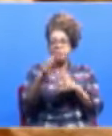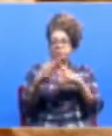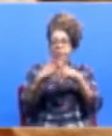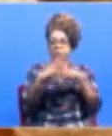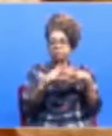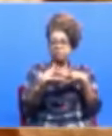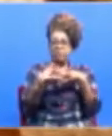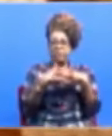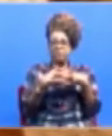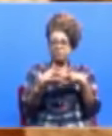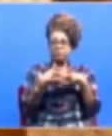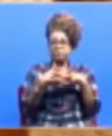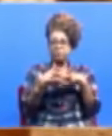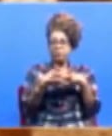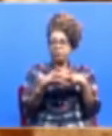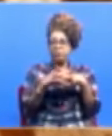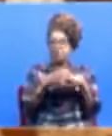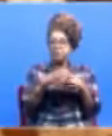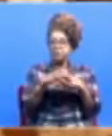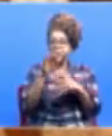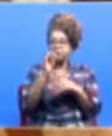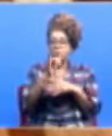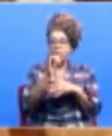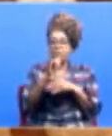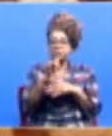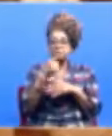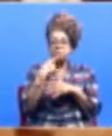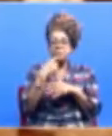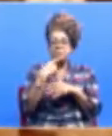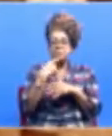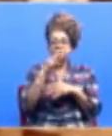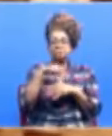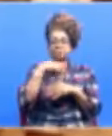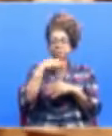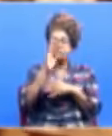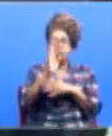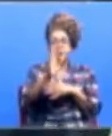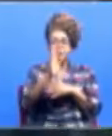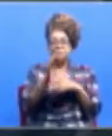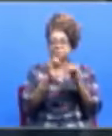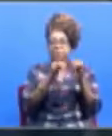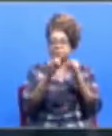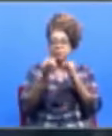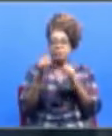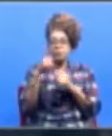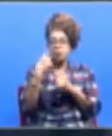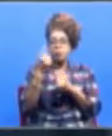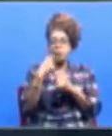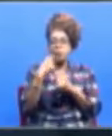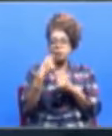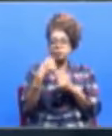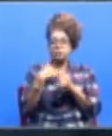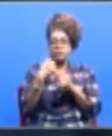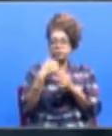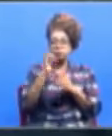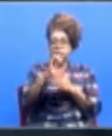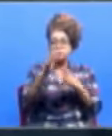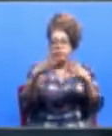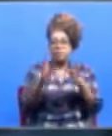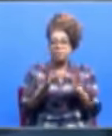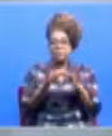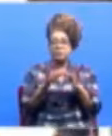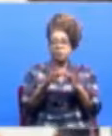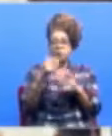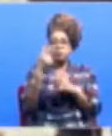of America, the only thing more mysterious than his death would be the individuals who reported his death to his family. On